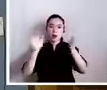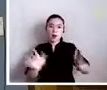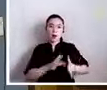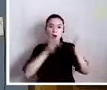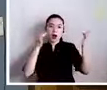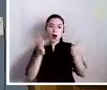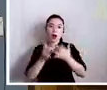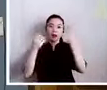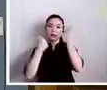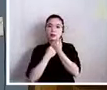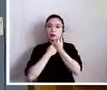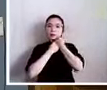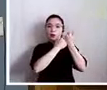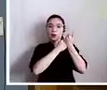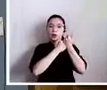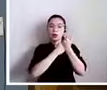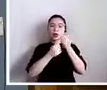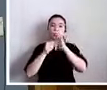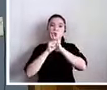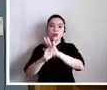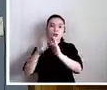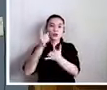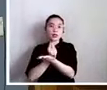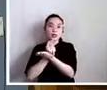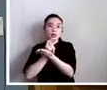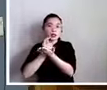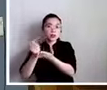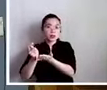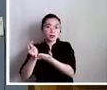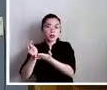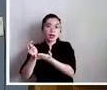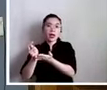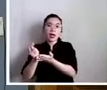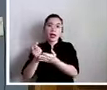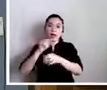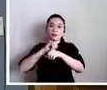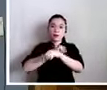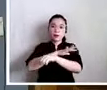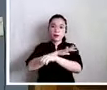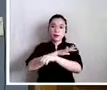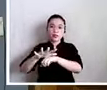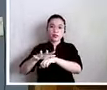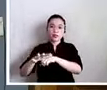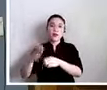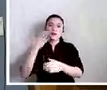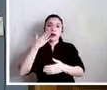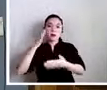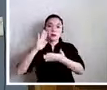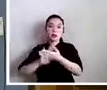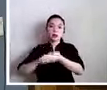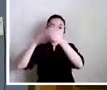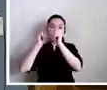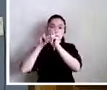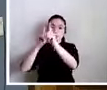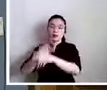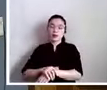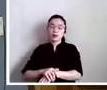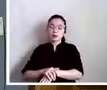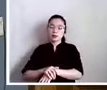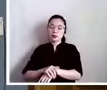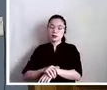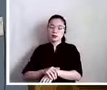the truth and in opposing the subtle influences of evil. Let us pray to the Lord. Let us be